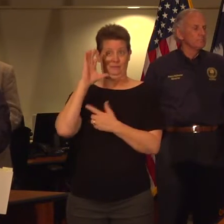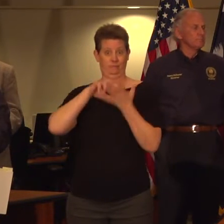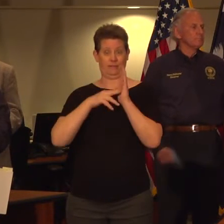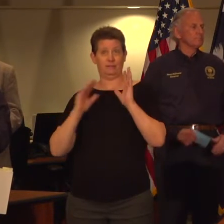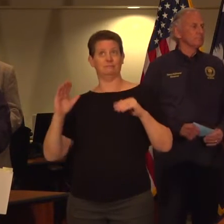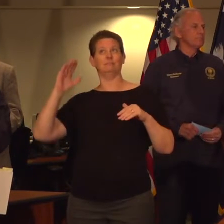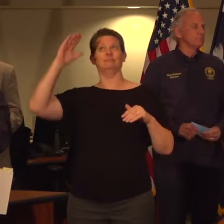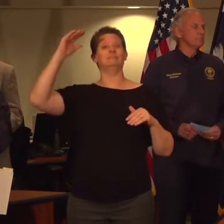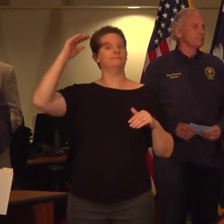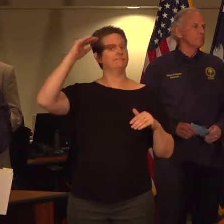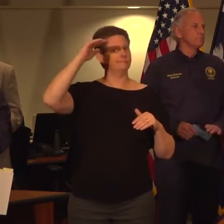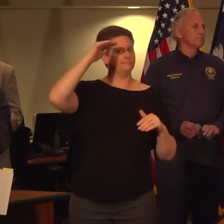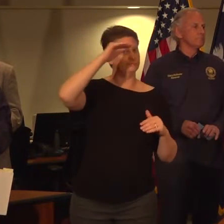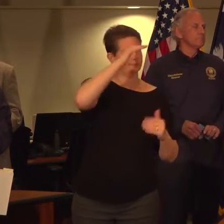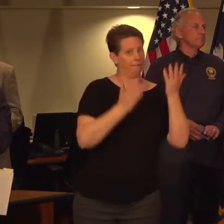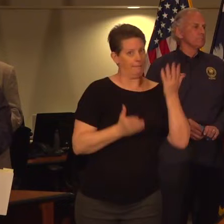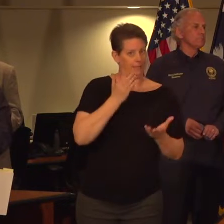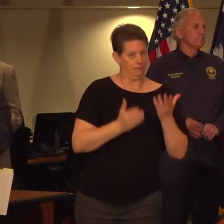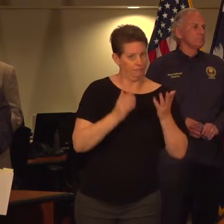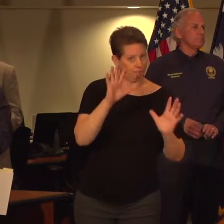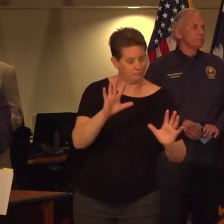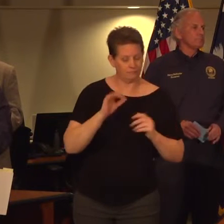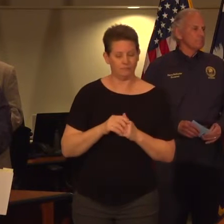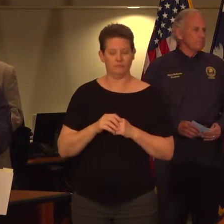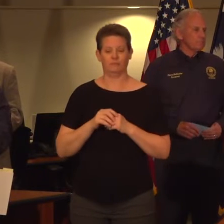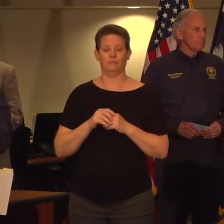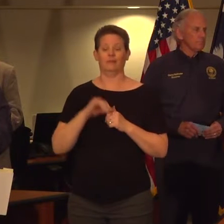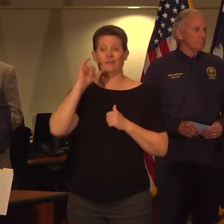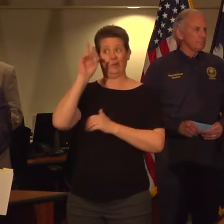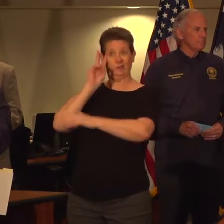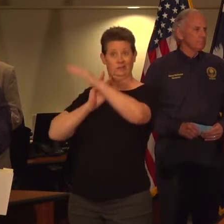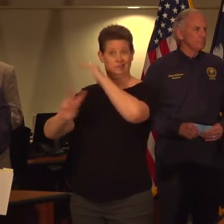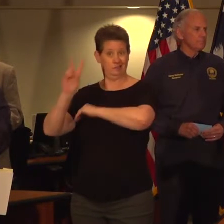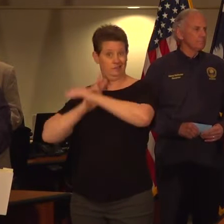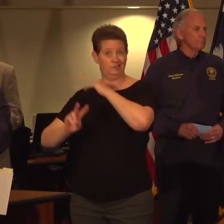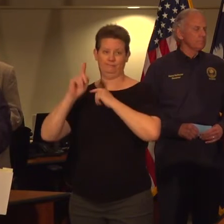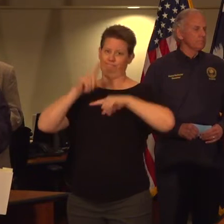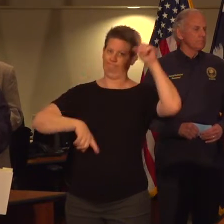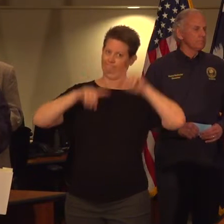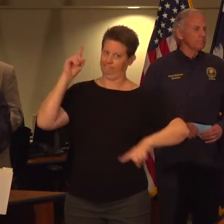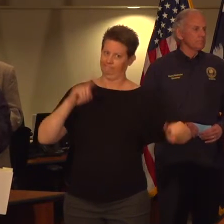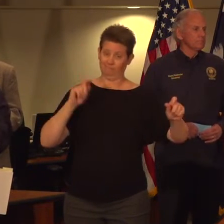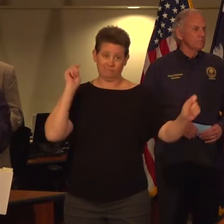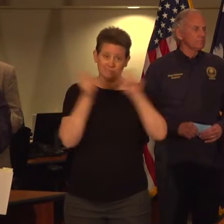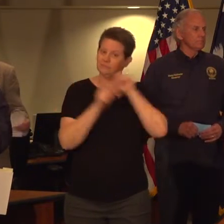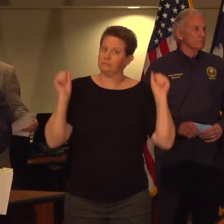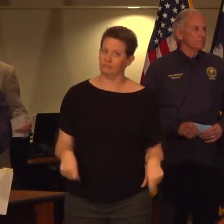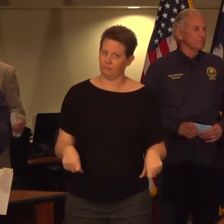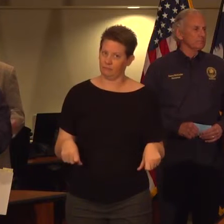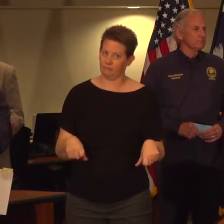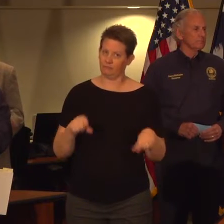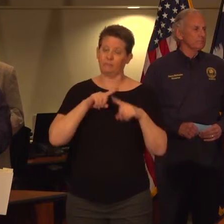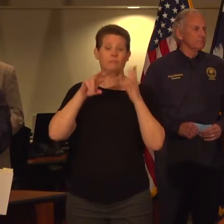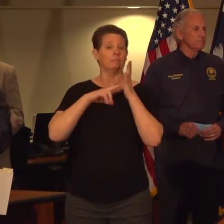Carolina. Modeling projections and data trends vary, and they can still change very quickly. And we recognize the need